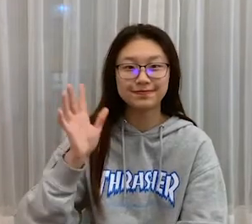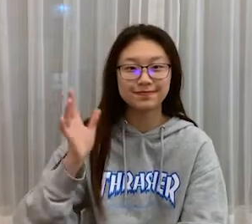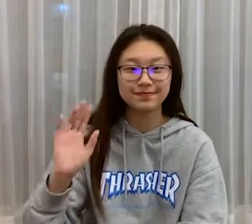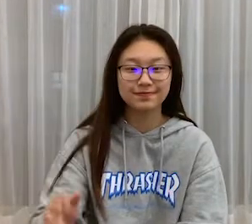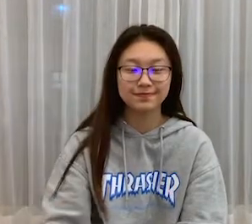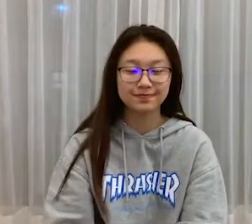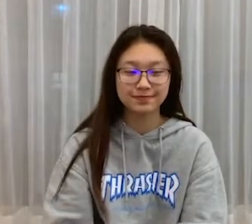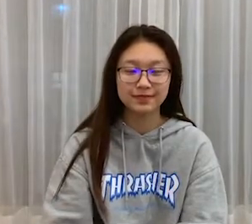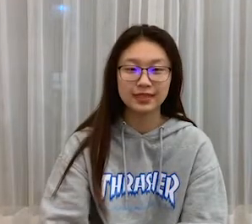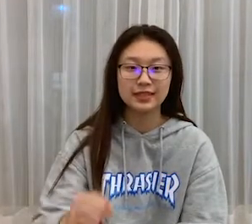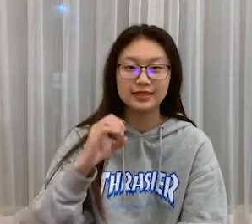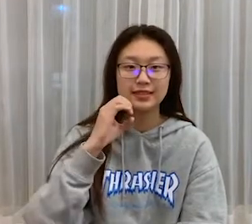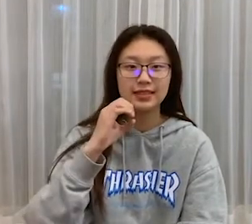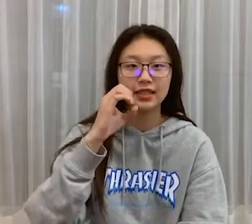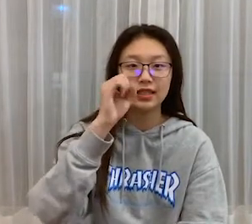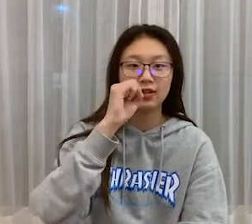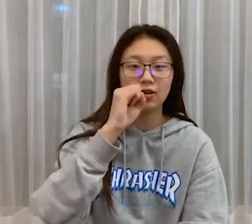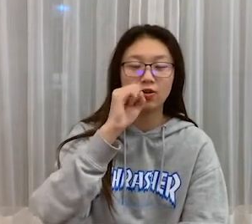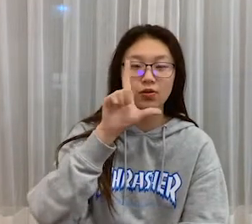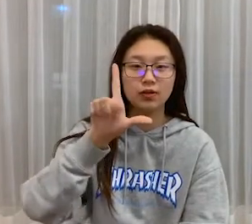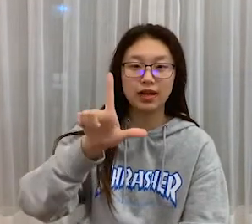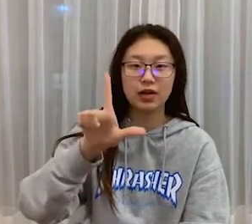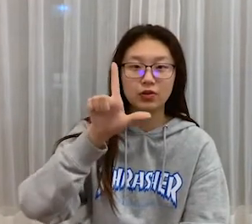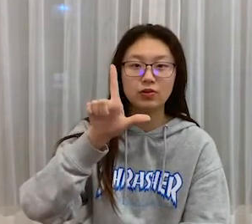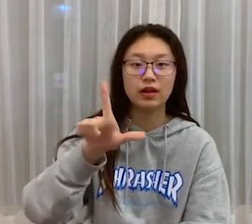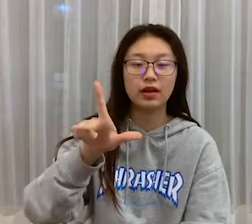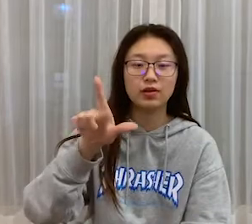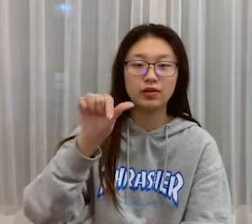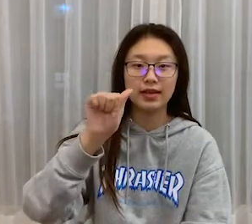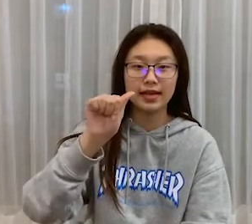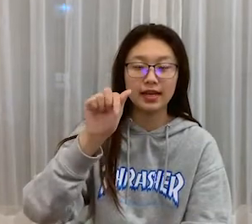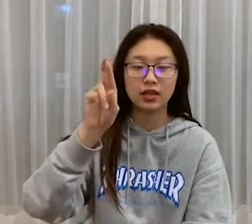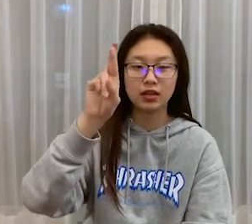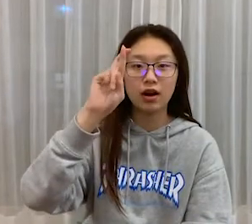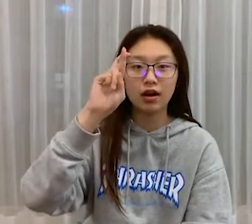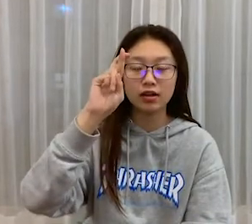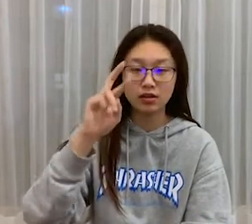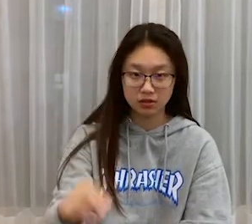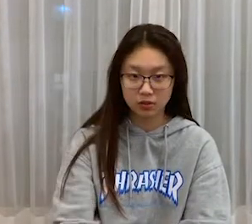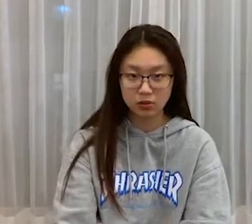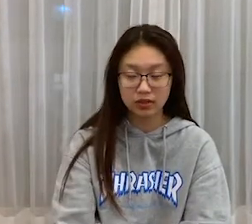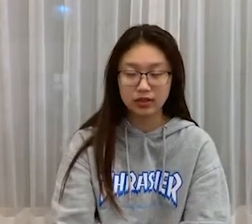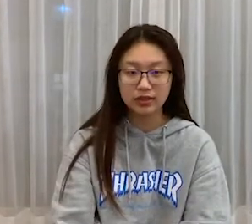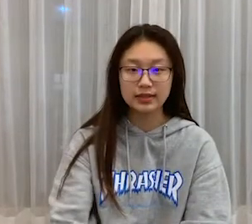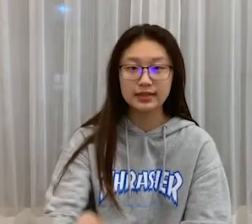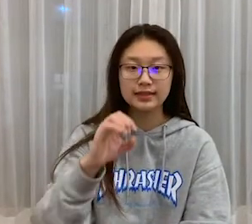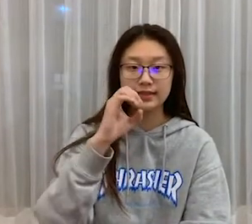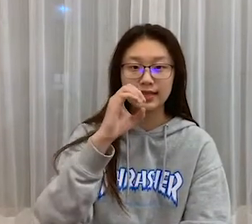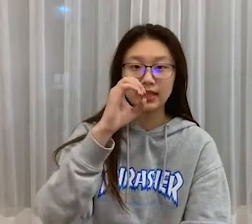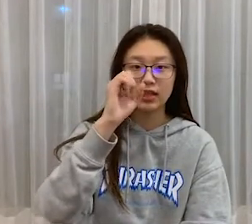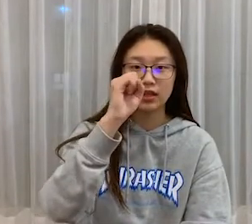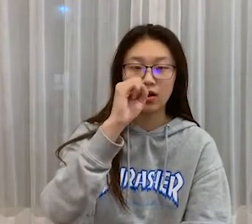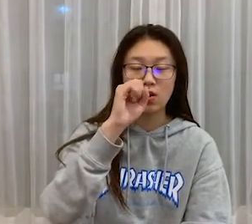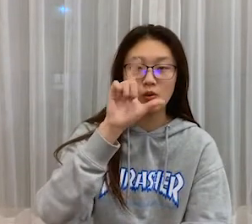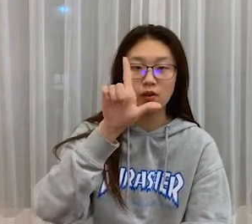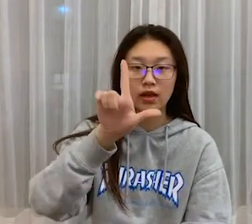also mean a verb, and when it's used as a verb, it has many meanings. First of all, it can mean to lead. For